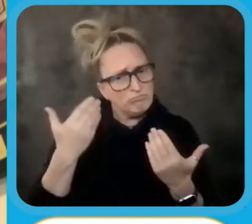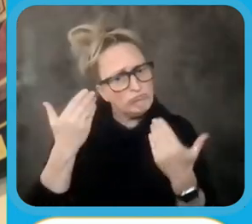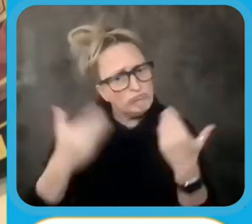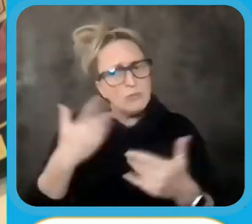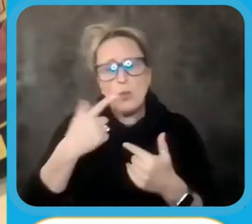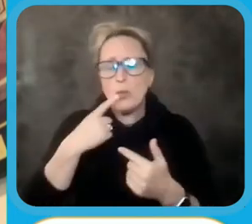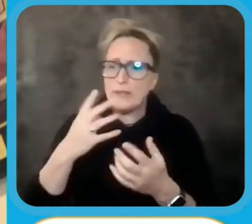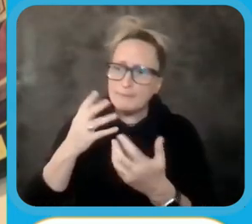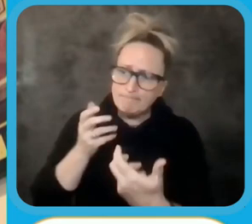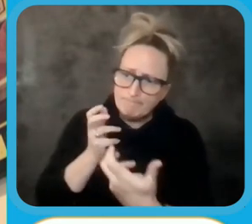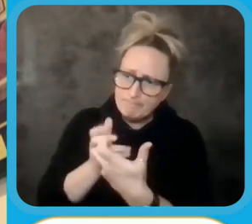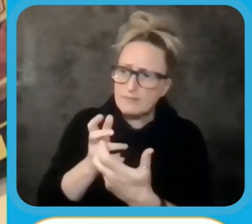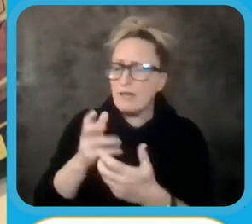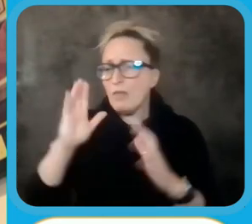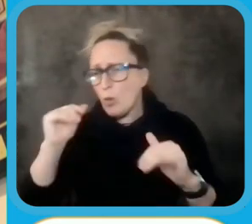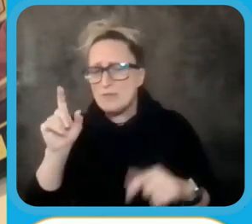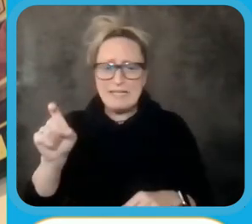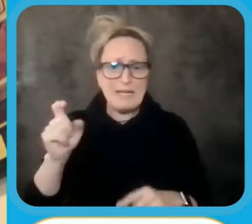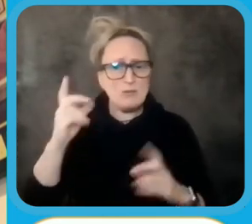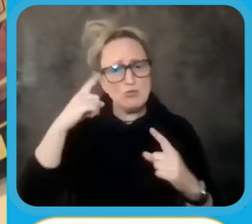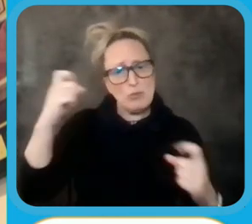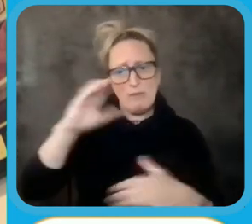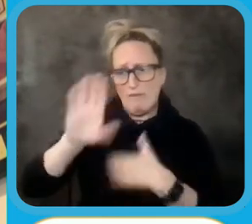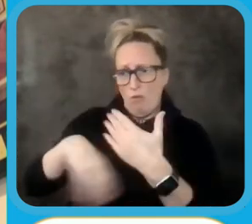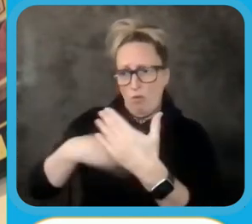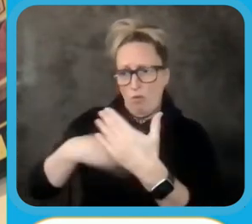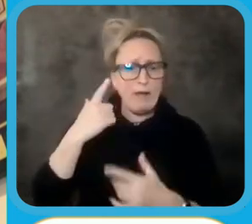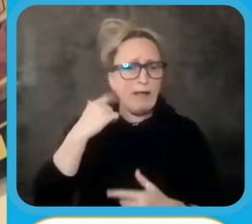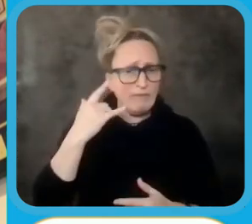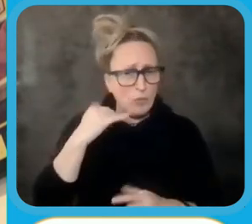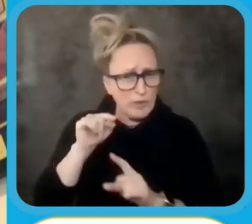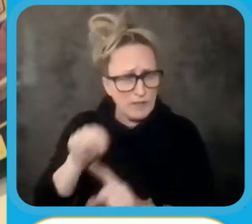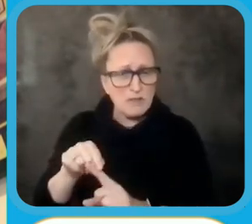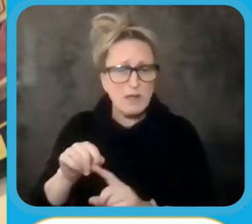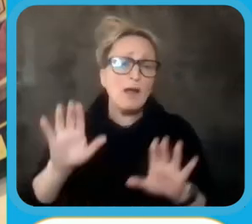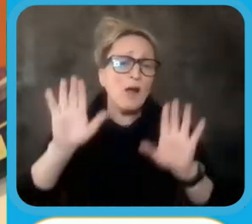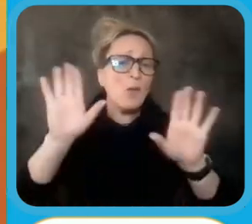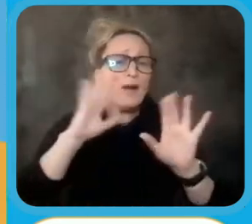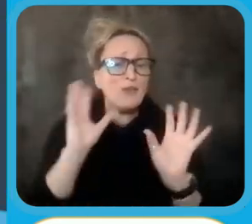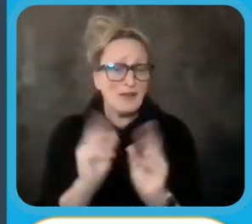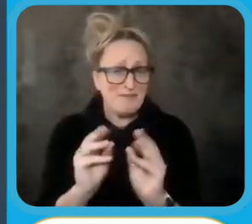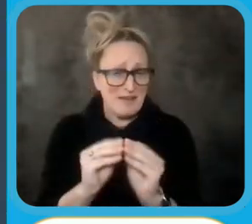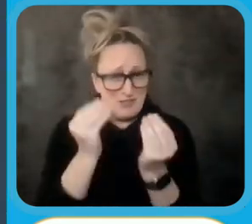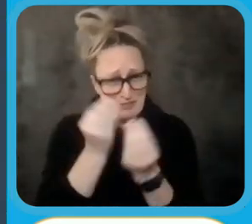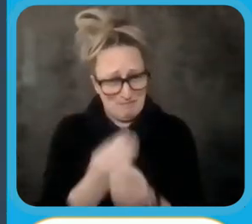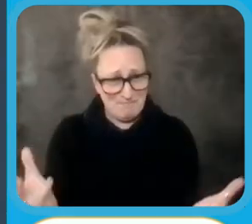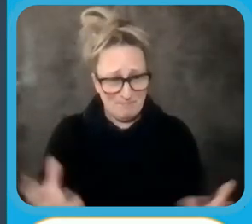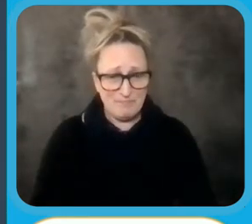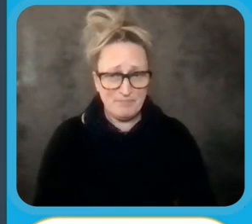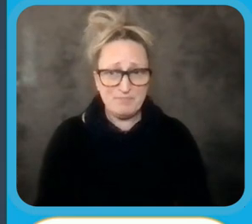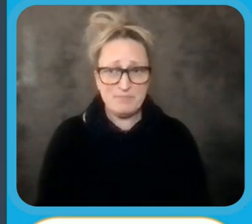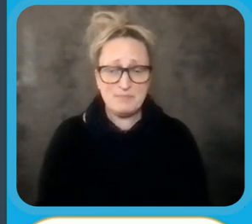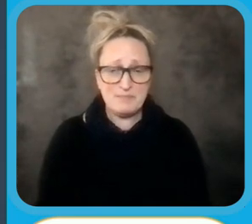the hopes, and the dreams of all Californians. Have a wonderful convention.